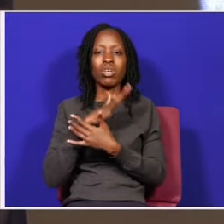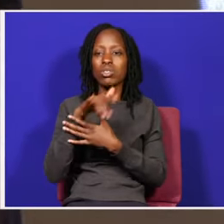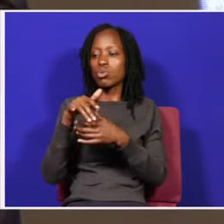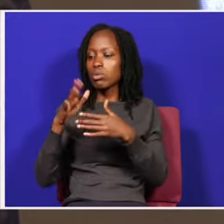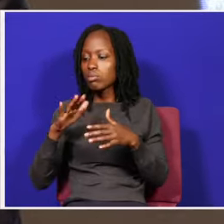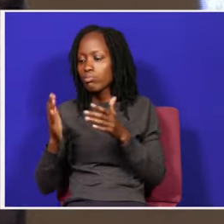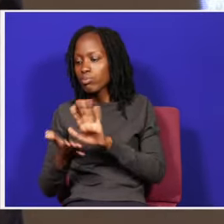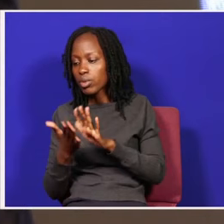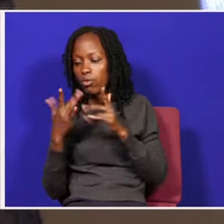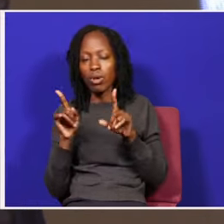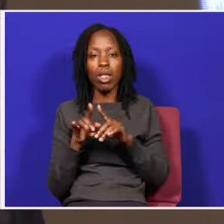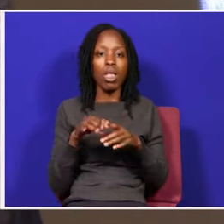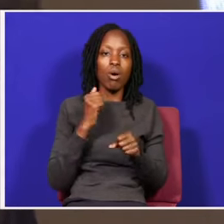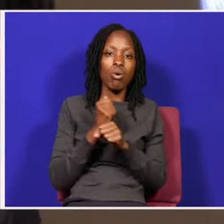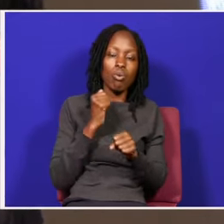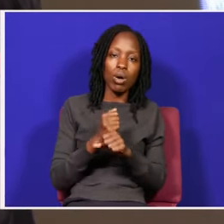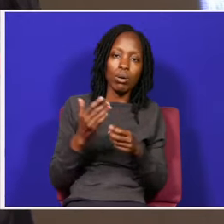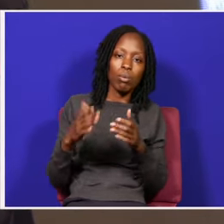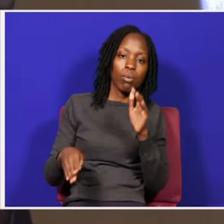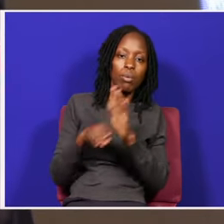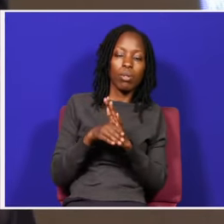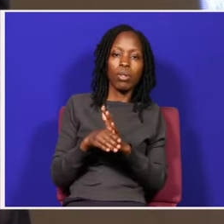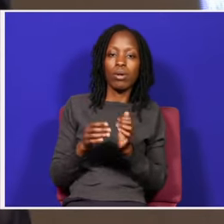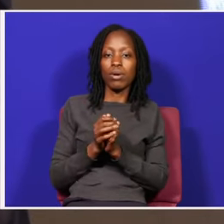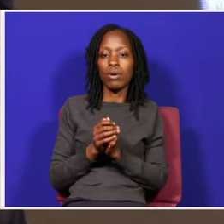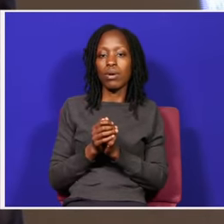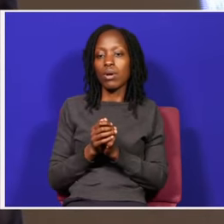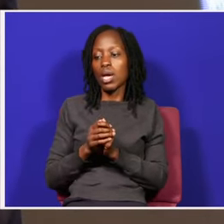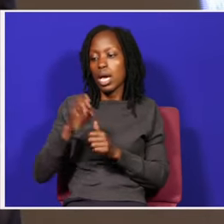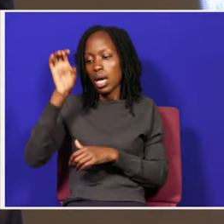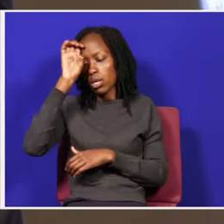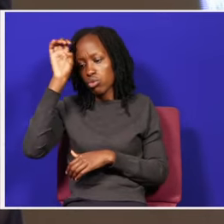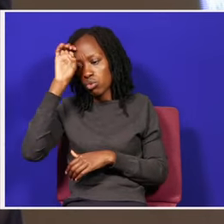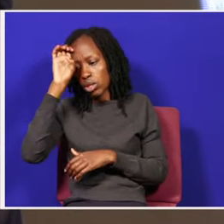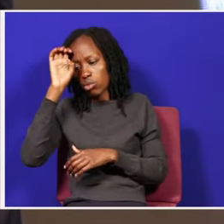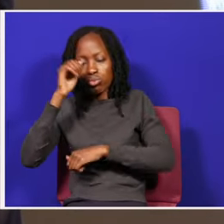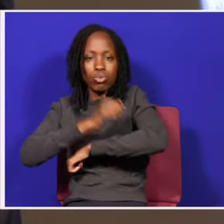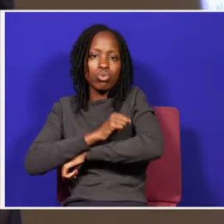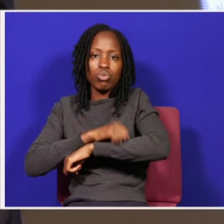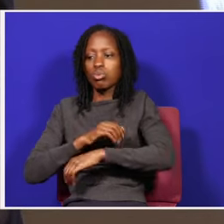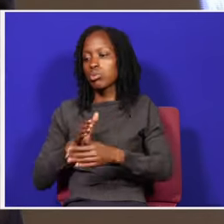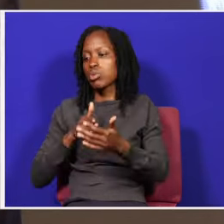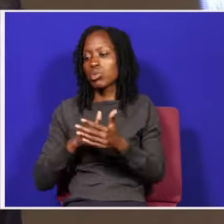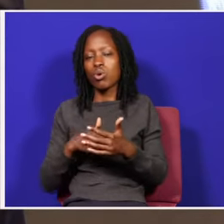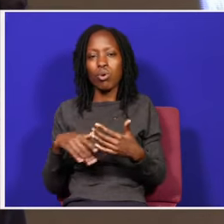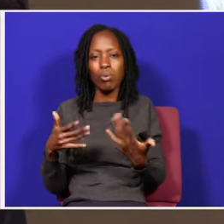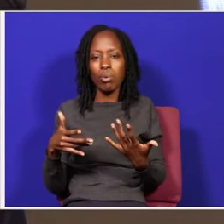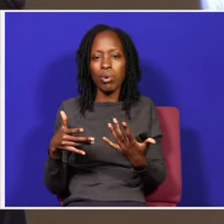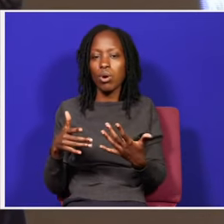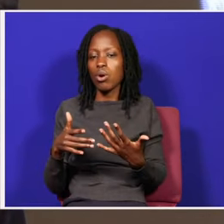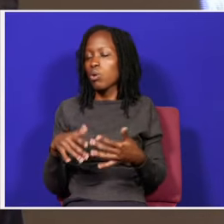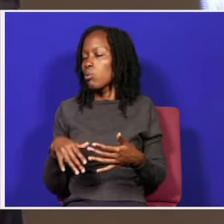You lost work. You weren't able to finish your education or the things that you had started. And you're thinking to